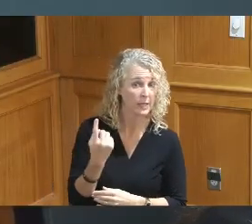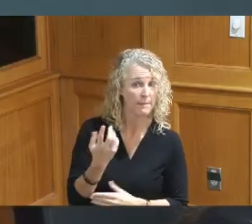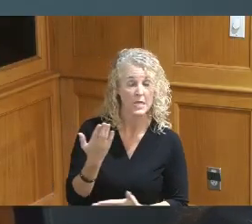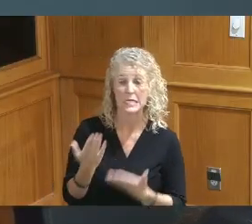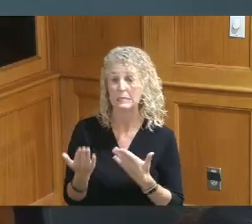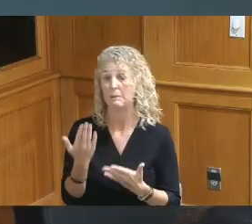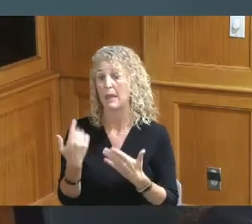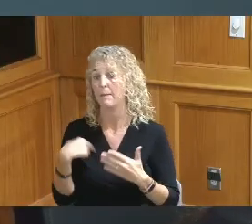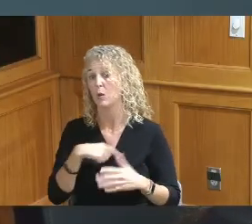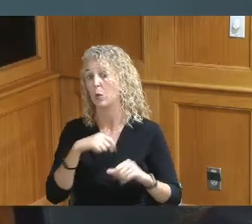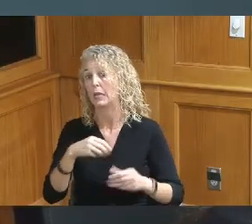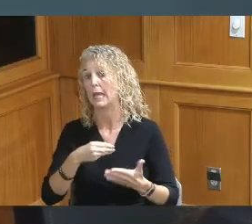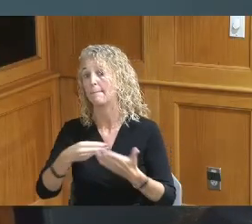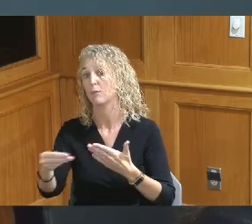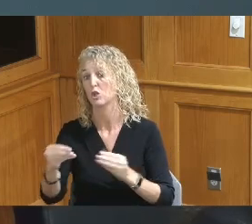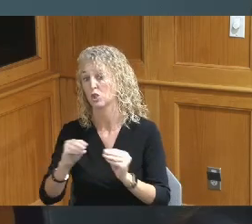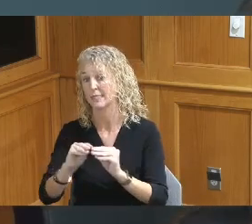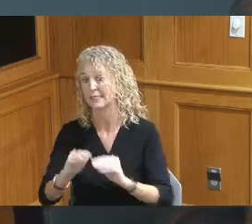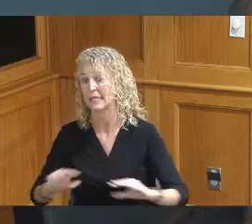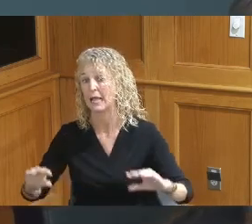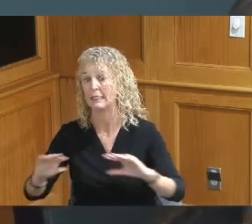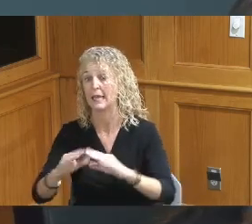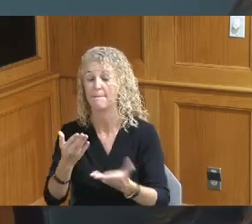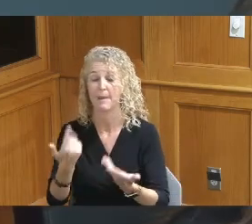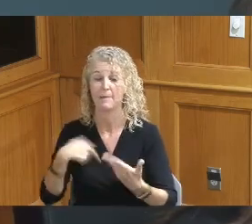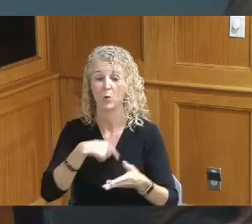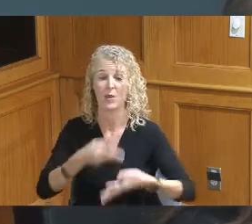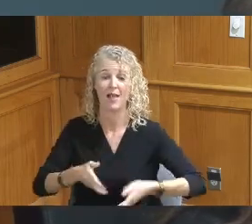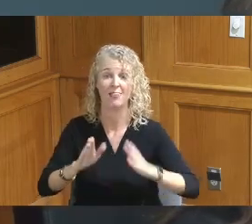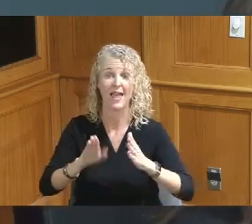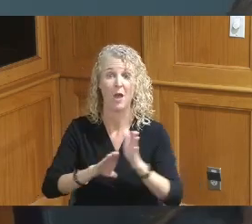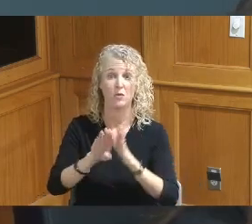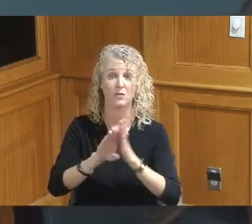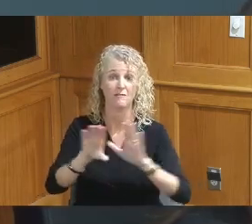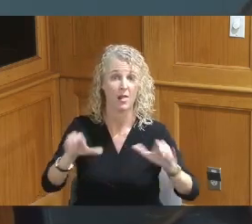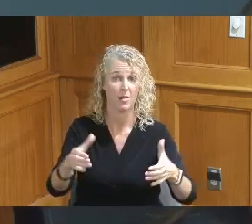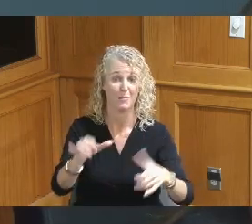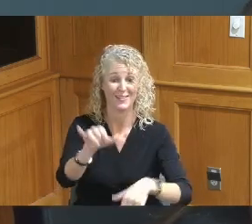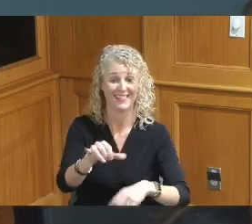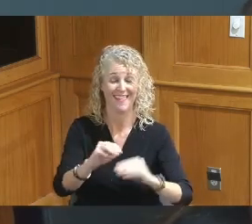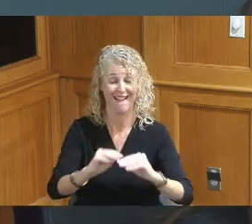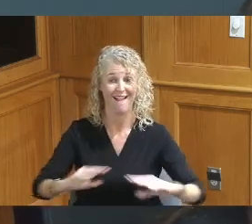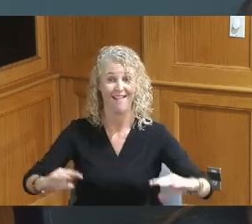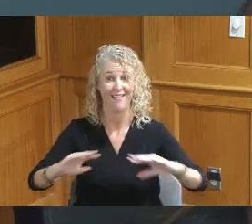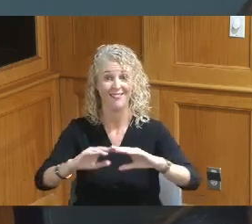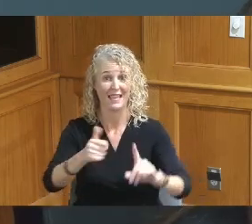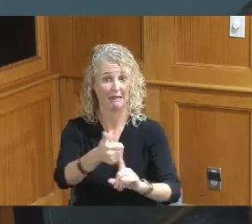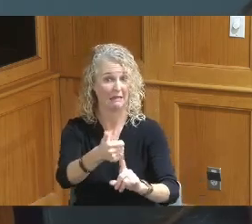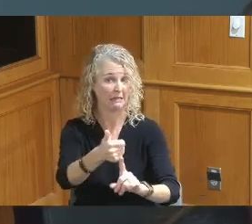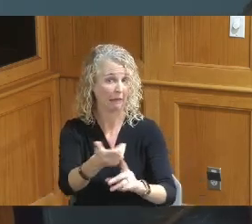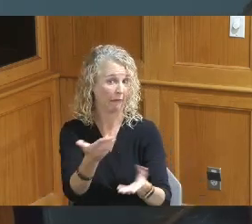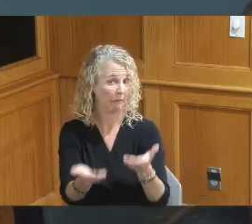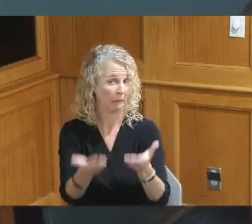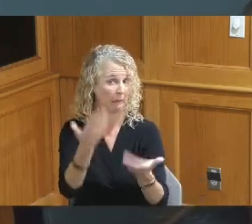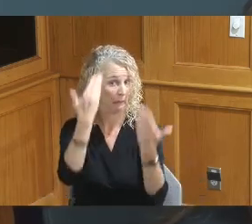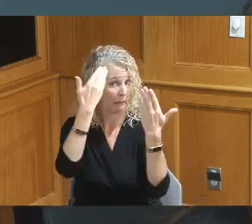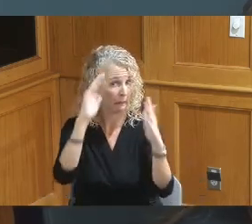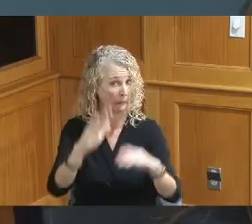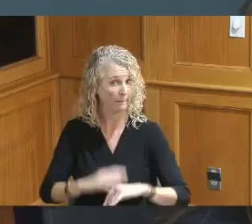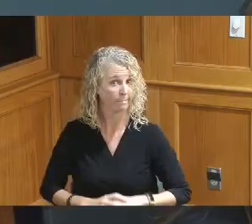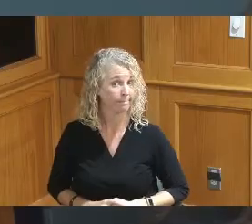can purchase, we can allow developers to be on that land to do what we need to